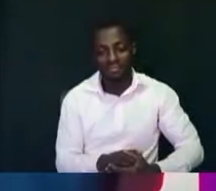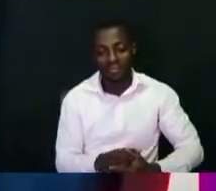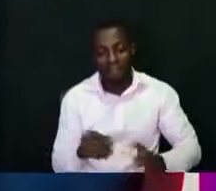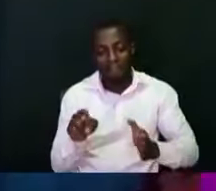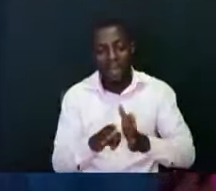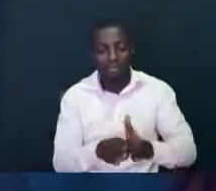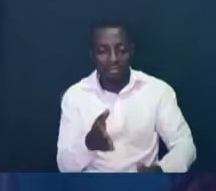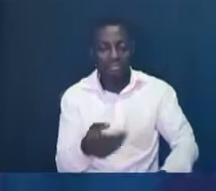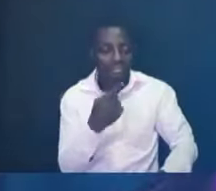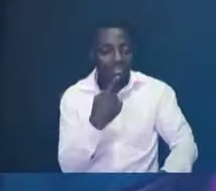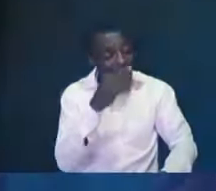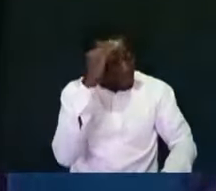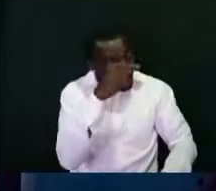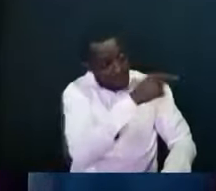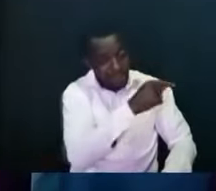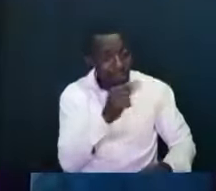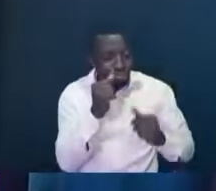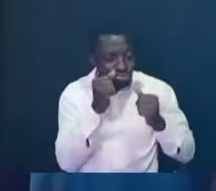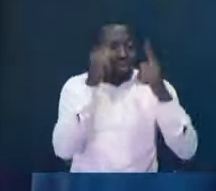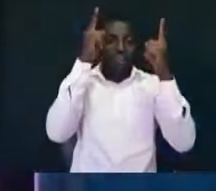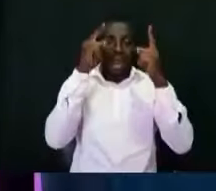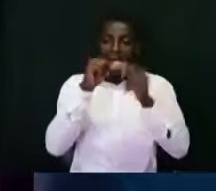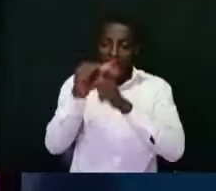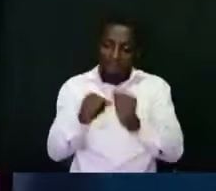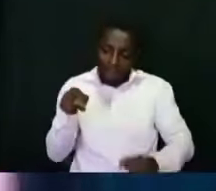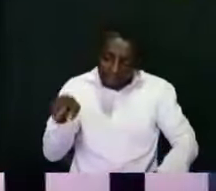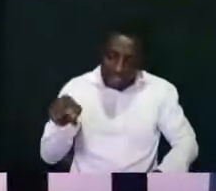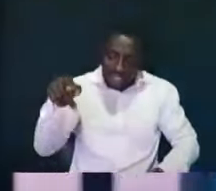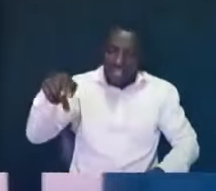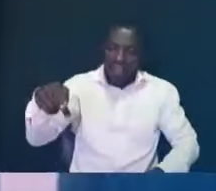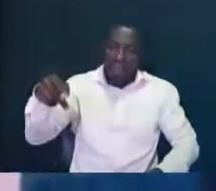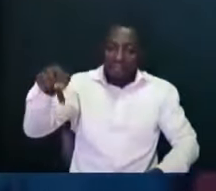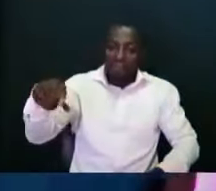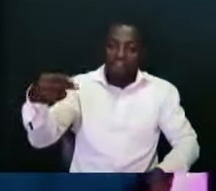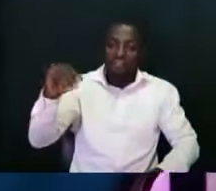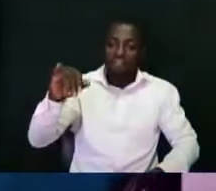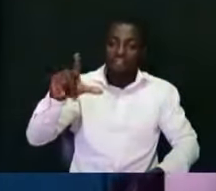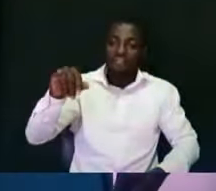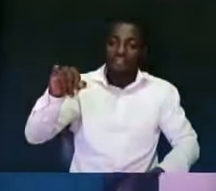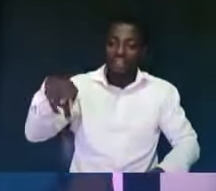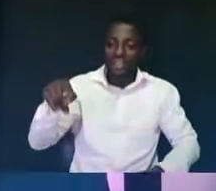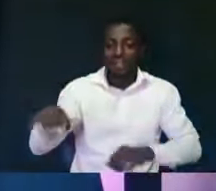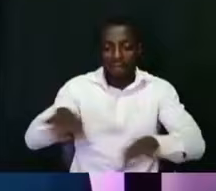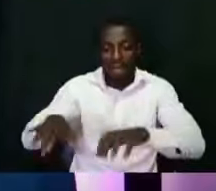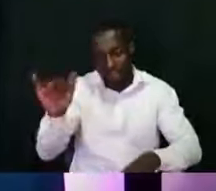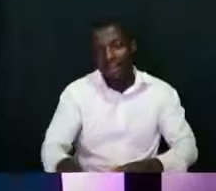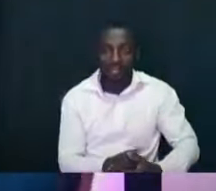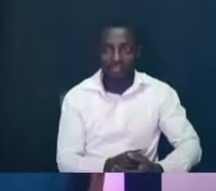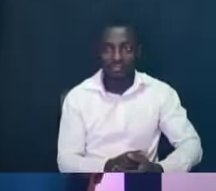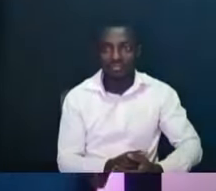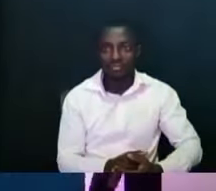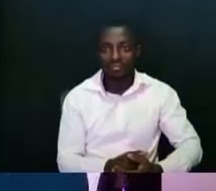astonished. Na ni hujirino at the miracles they were performing. Now, the whole town